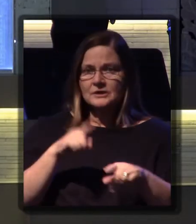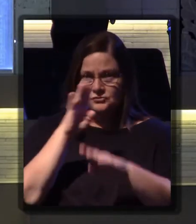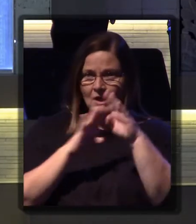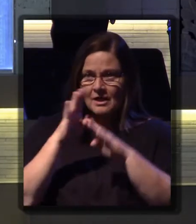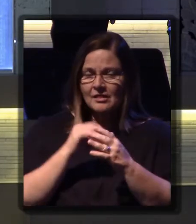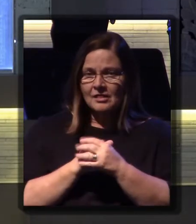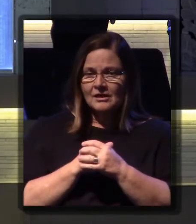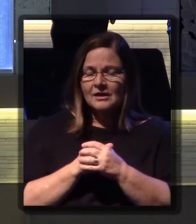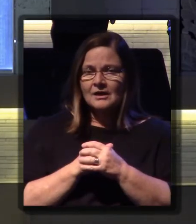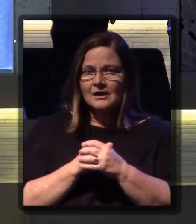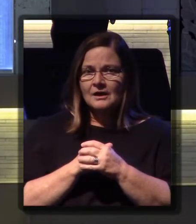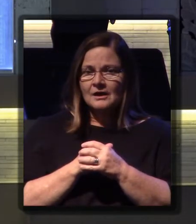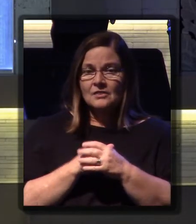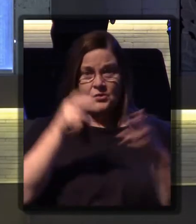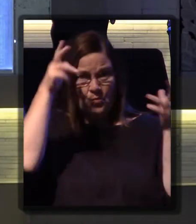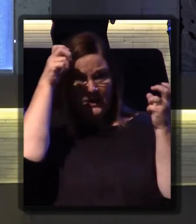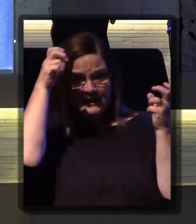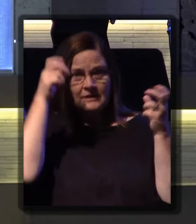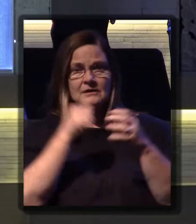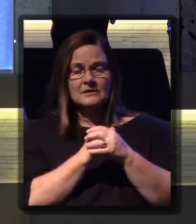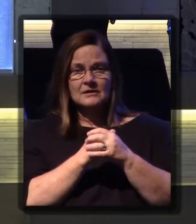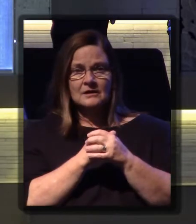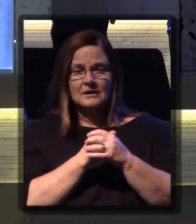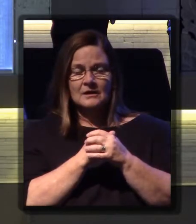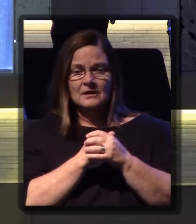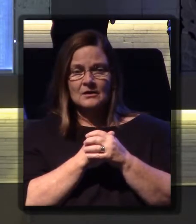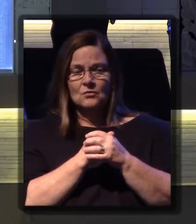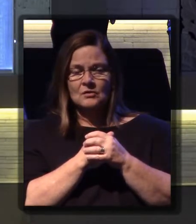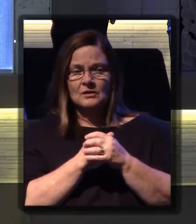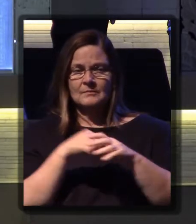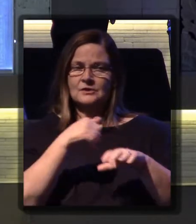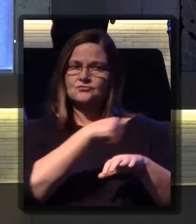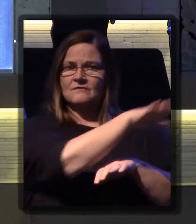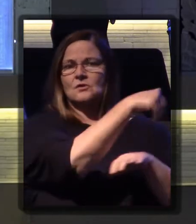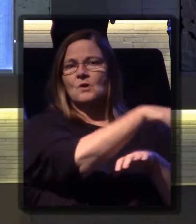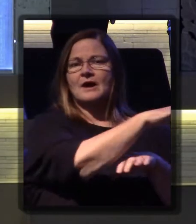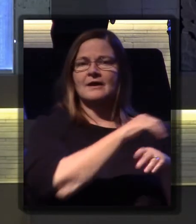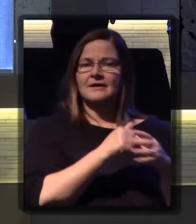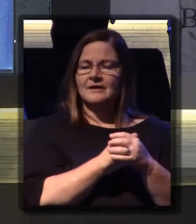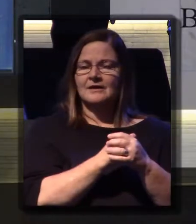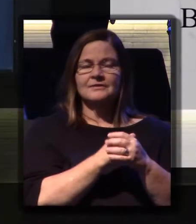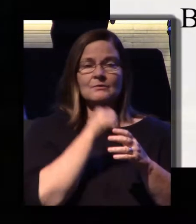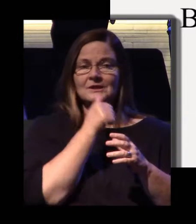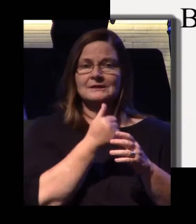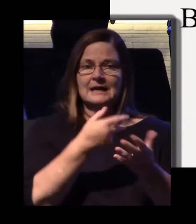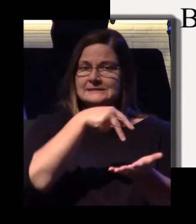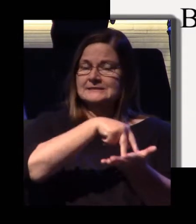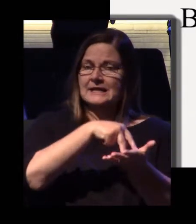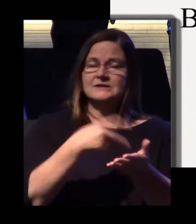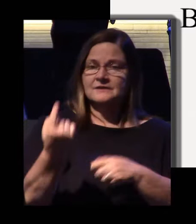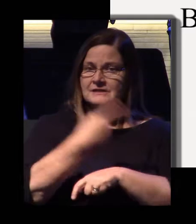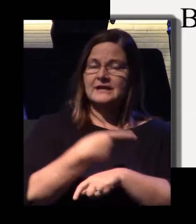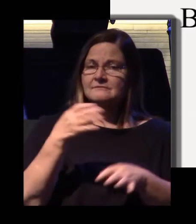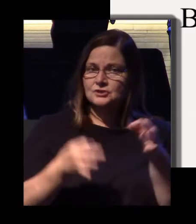say, which will it be? Will I turn to God and his word in my time of trial? You see, the wicked, we're told, will